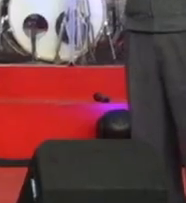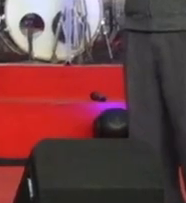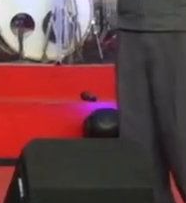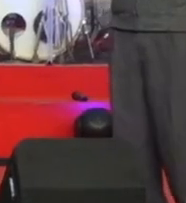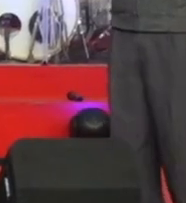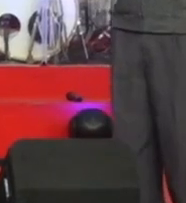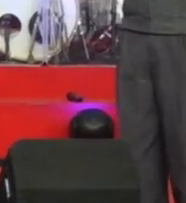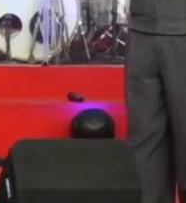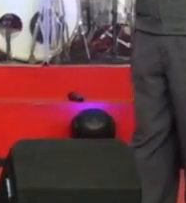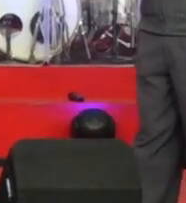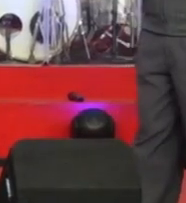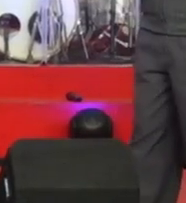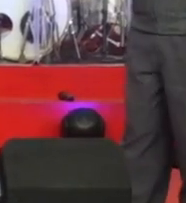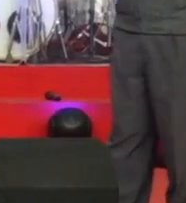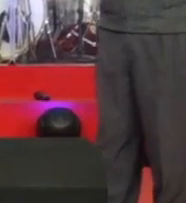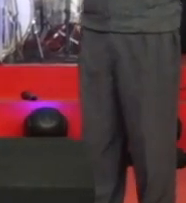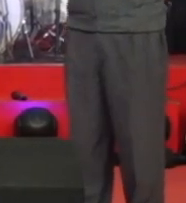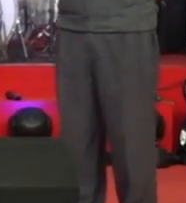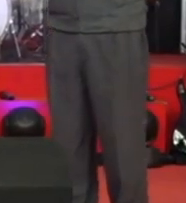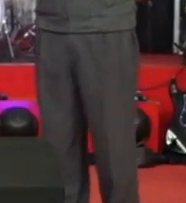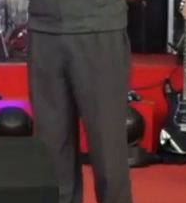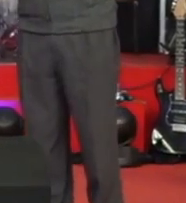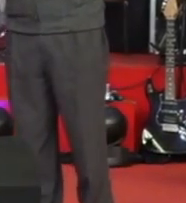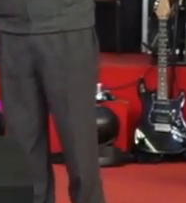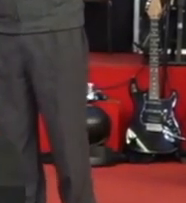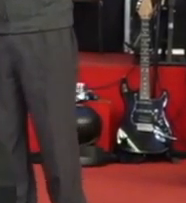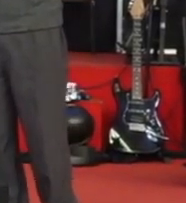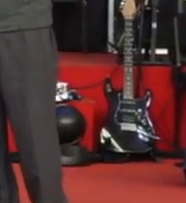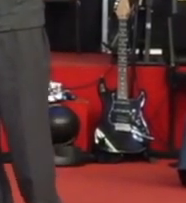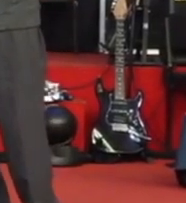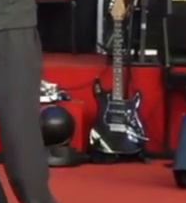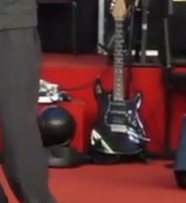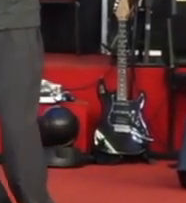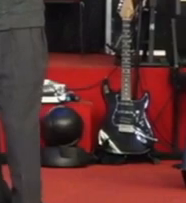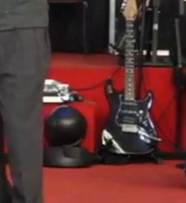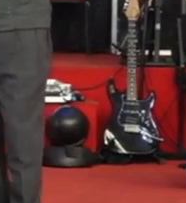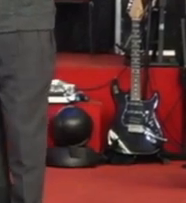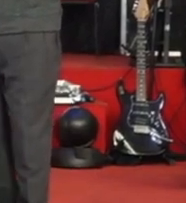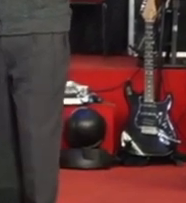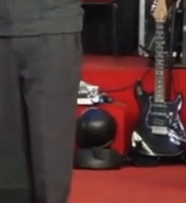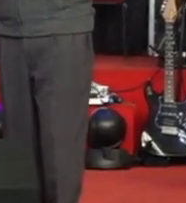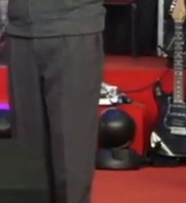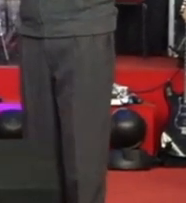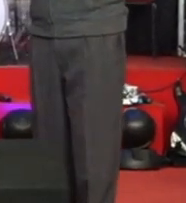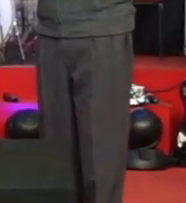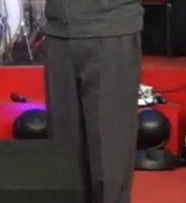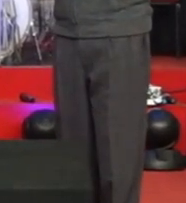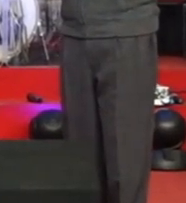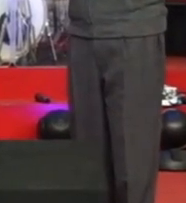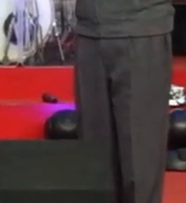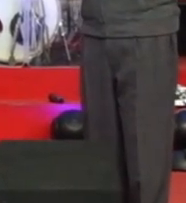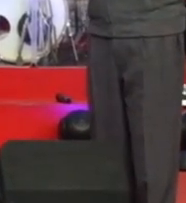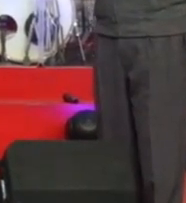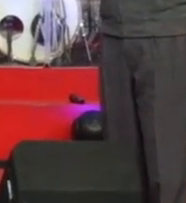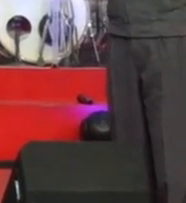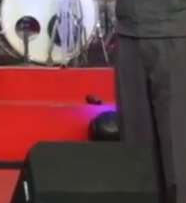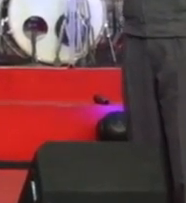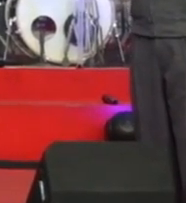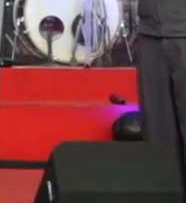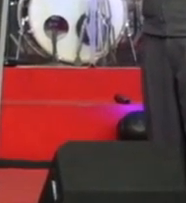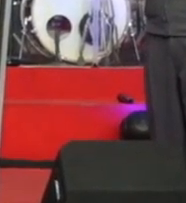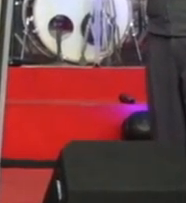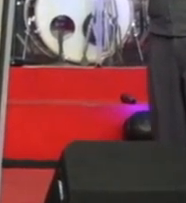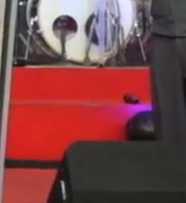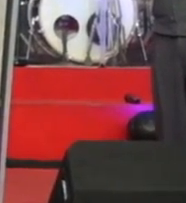wakaja hapa Afrika kwa mission. And when they reached in the airport, na walipofika kwenye uwanja wa ndege, Joel Austin and a few others were able to be